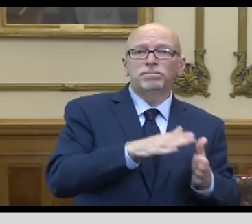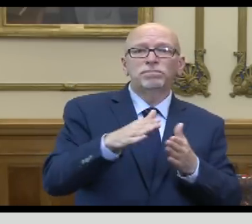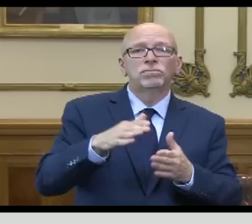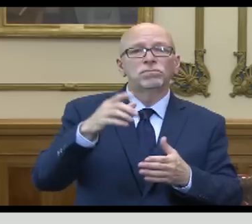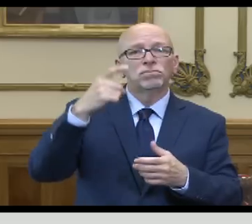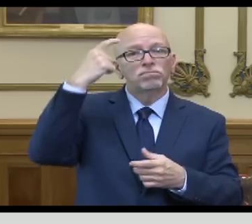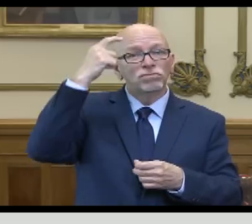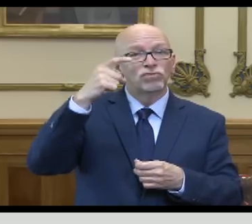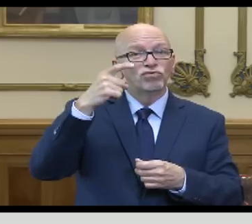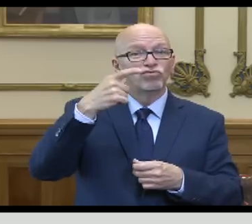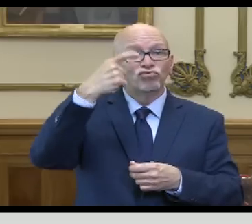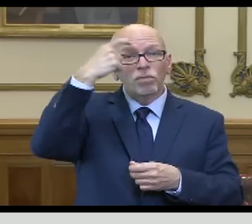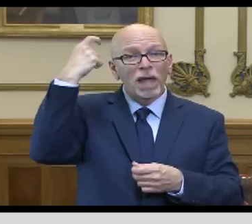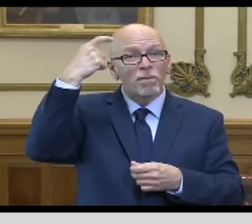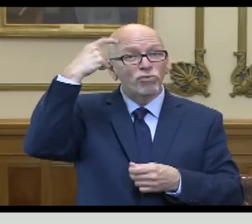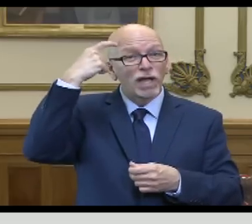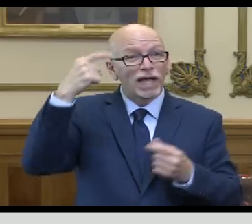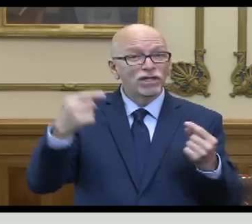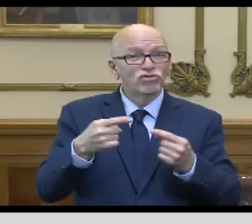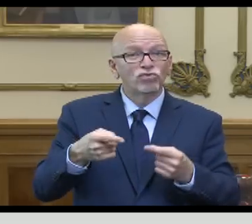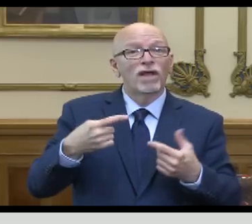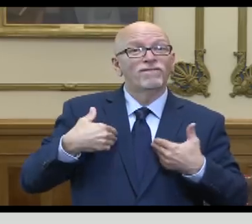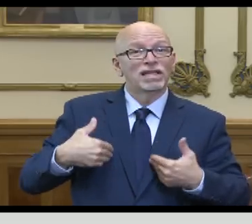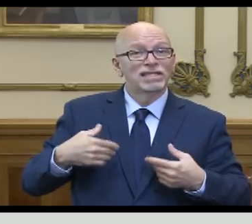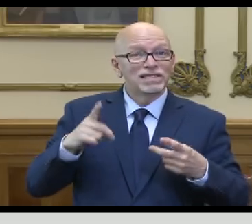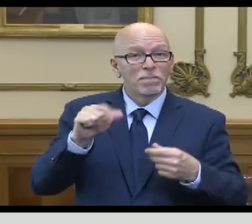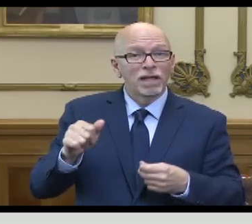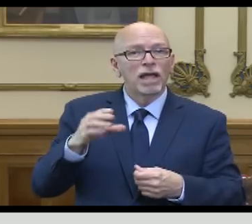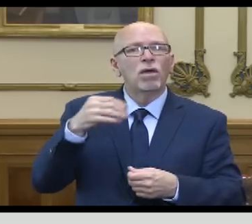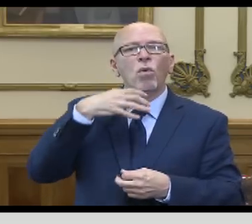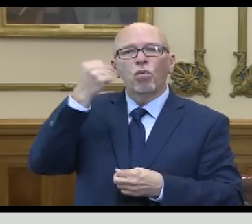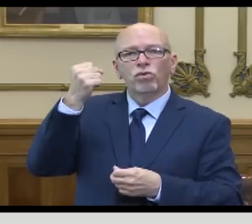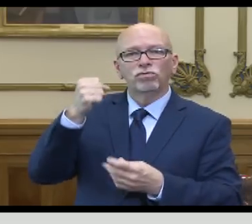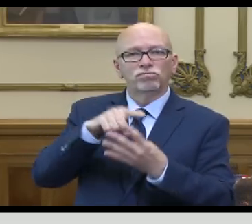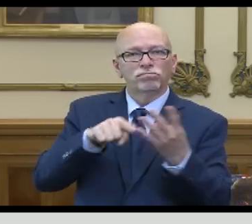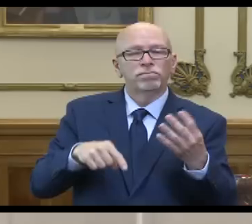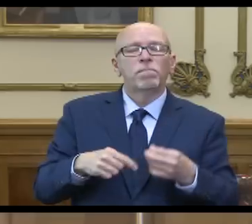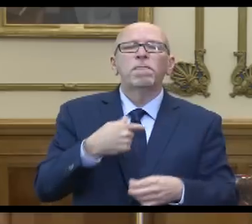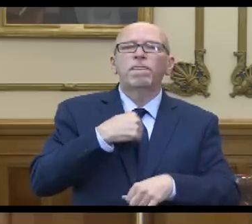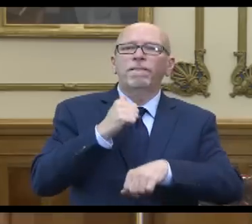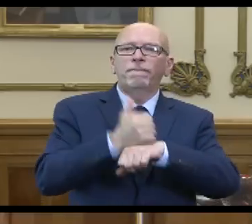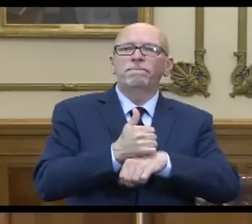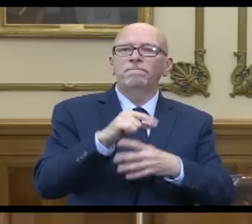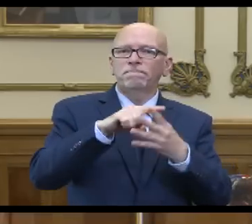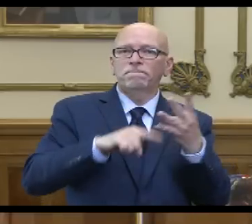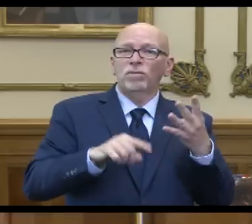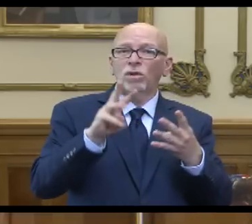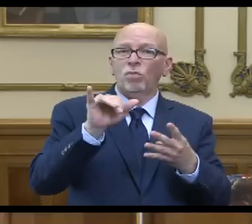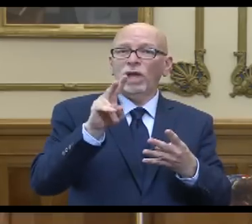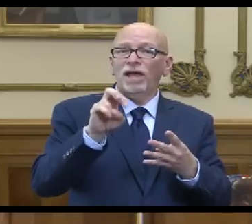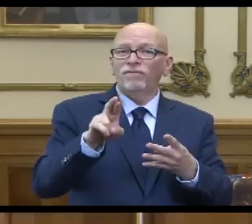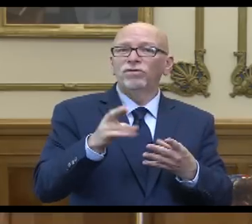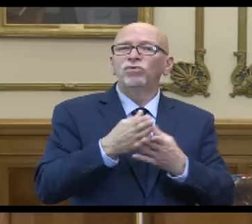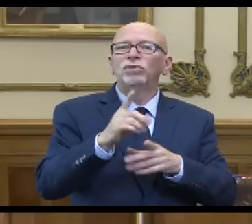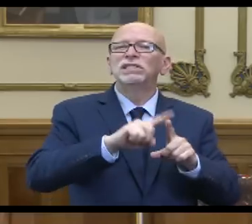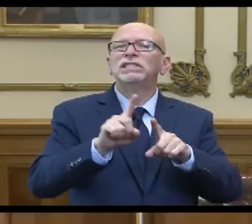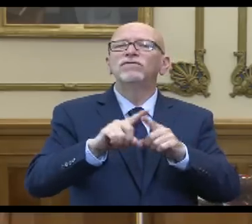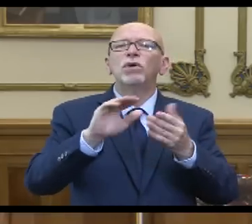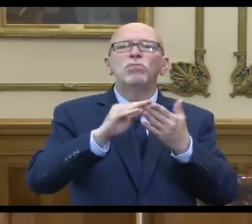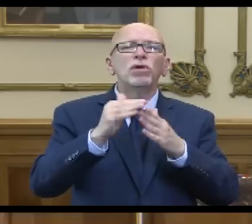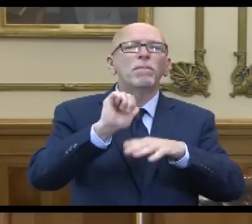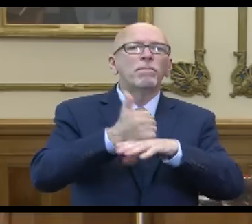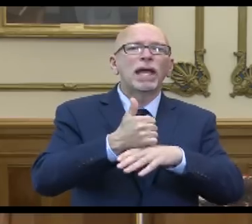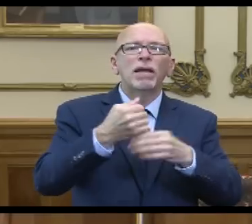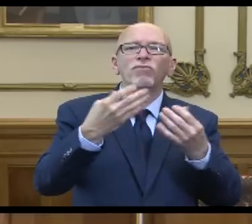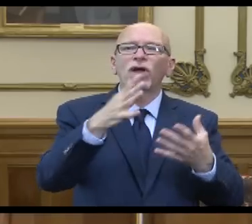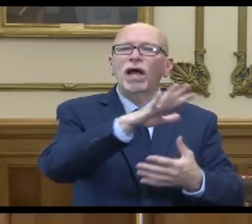brain injuries, and physical disabilities, as well as older adults. We implement these 4 waivers through a network of hundreds of community-based